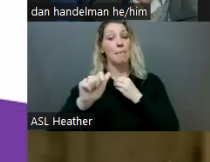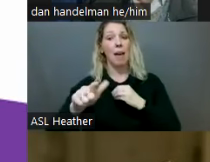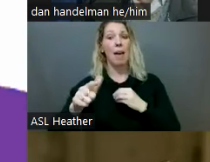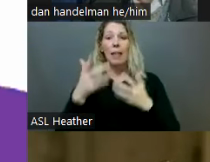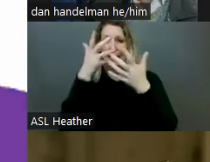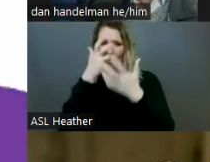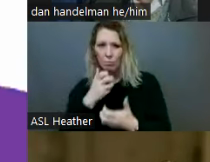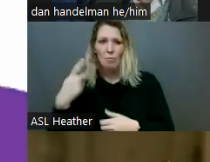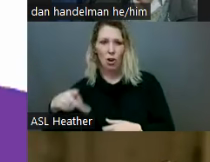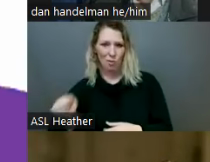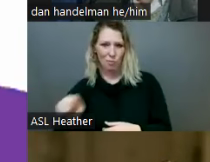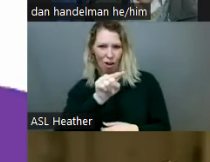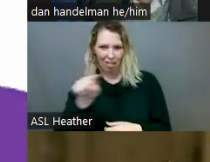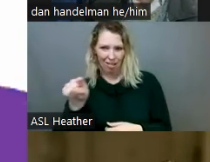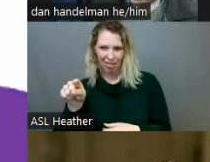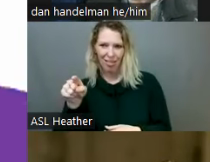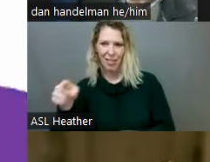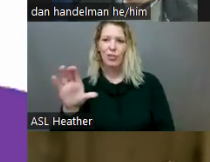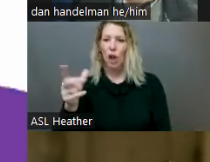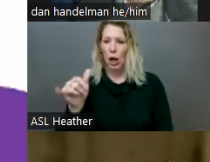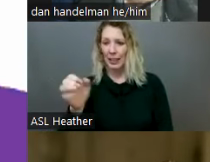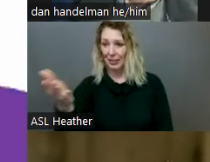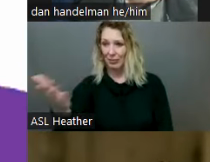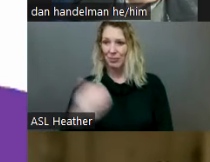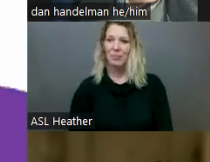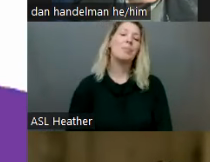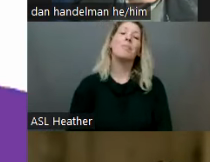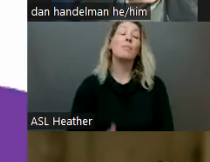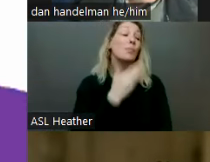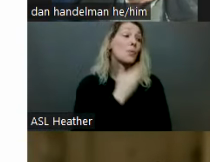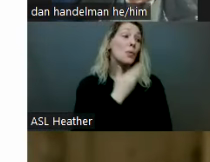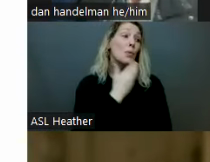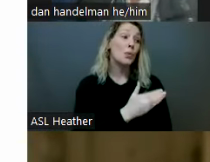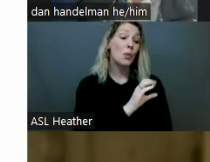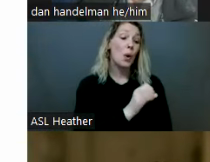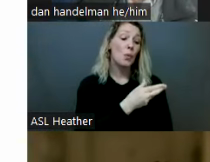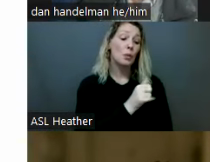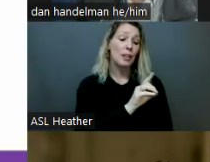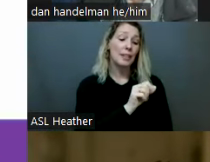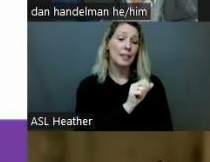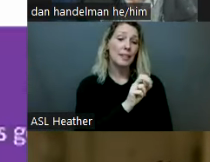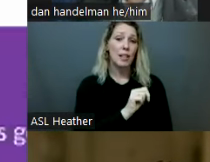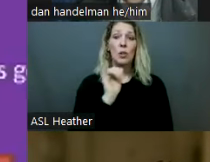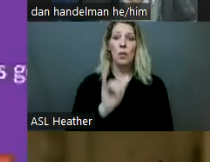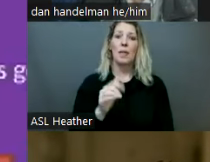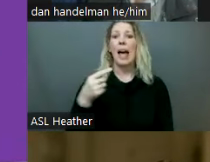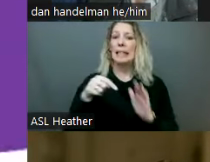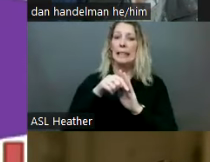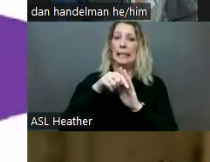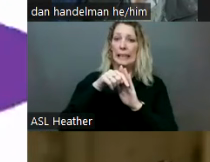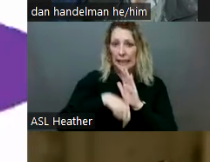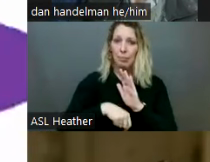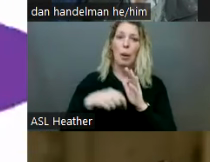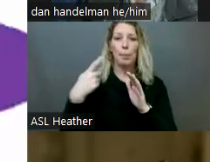which Charlie will go over. Thank you, Coach Dan. Okay, so in the deep purple